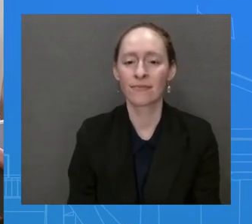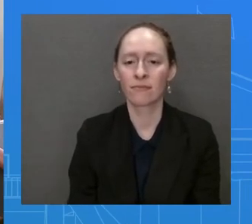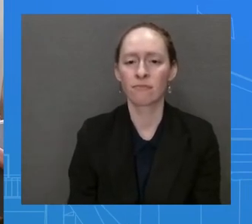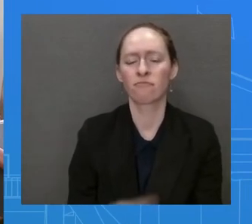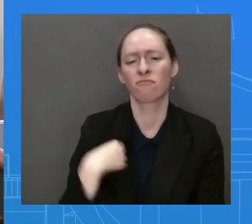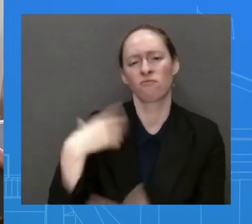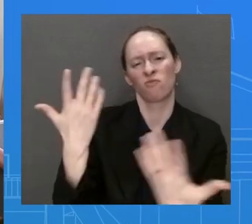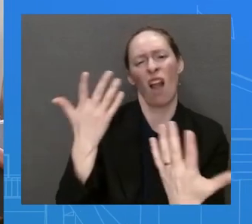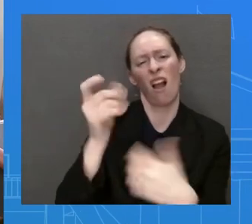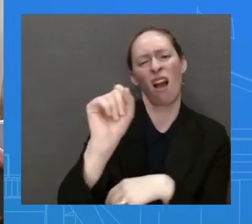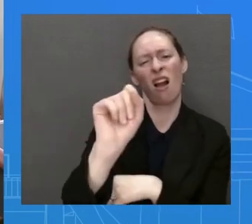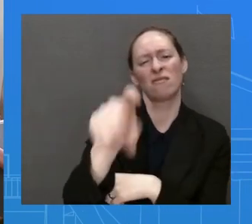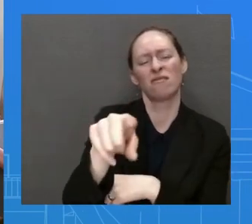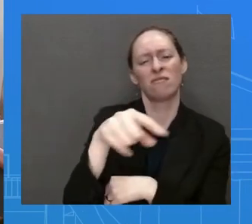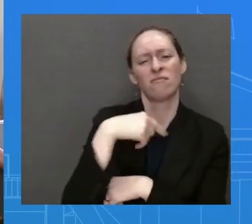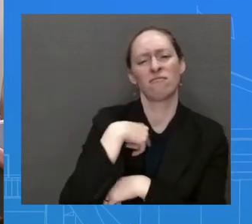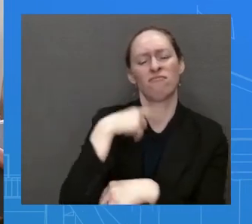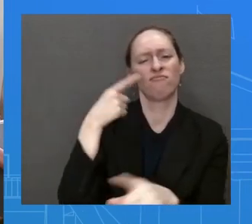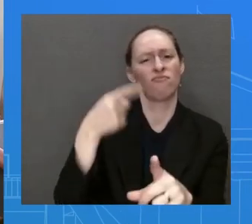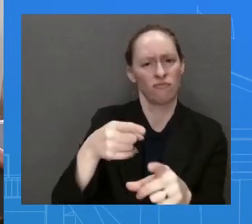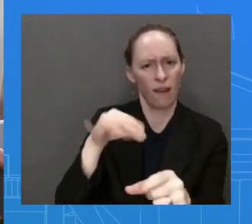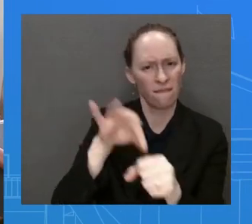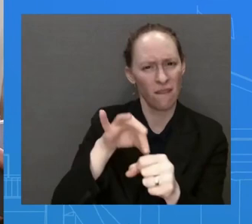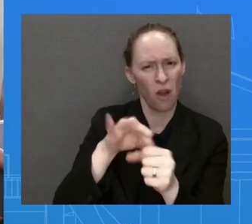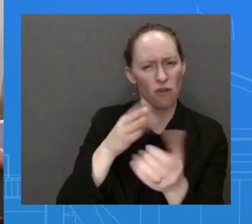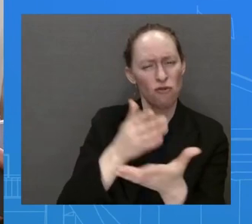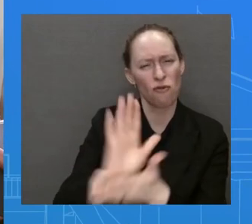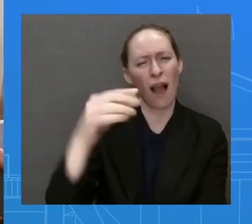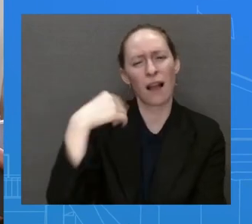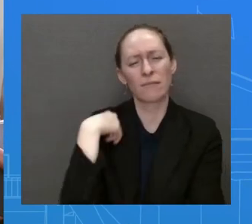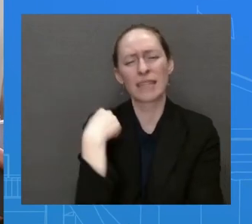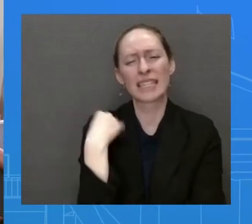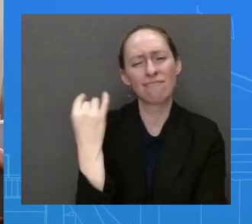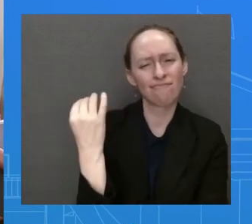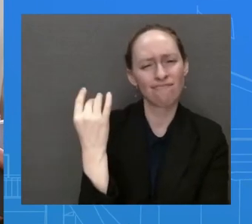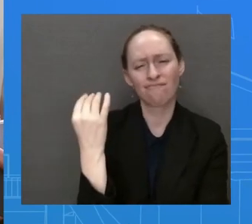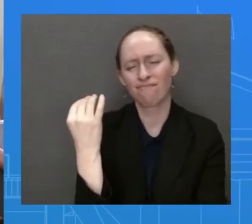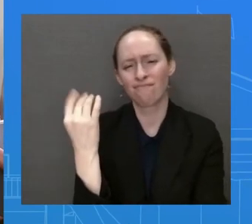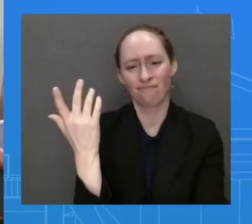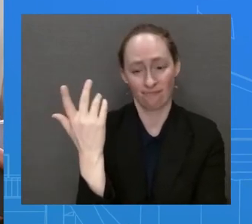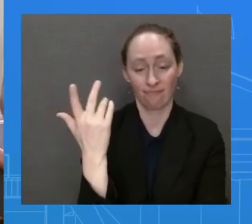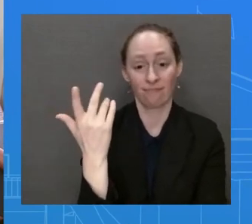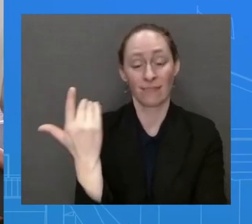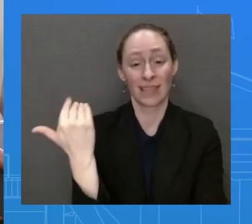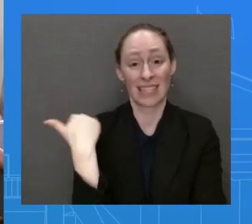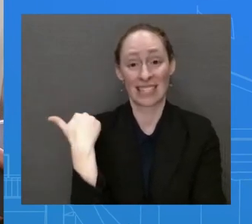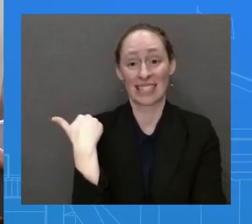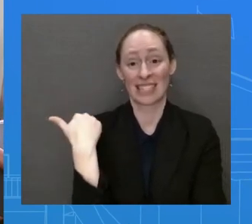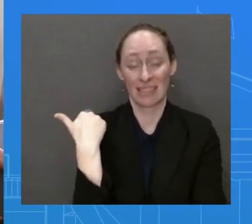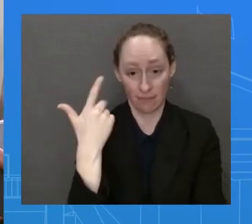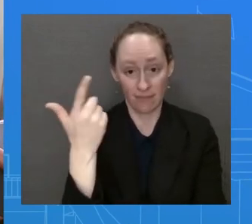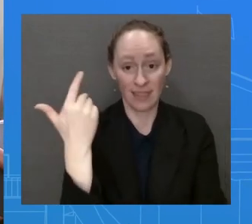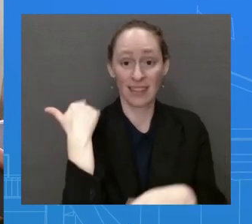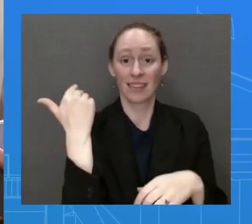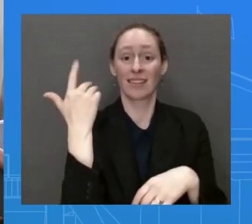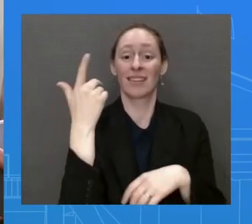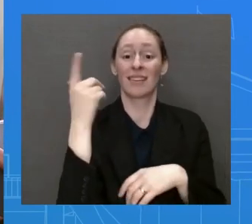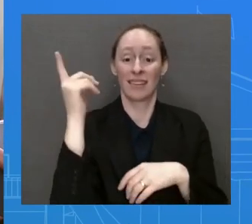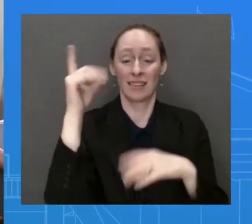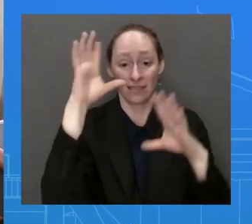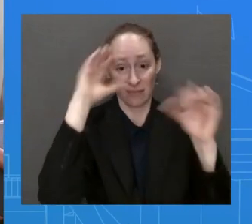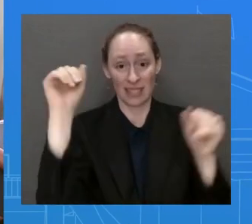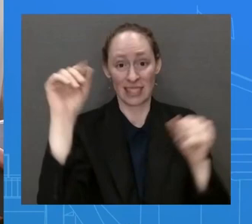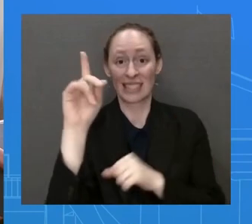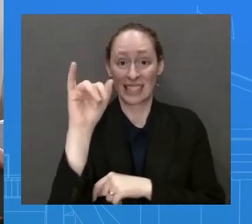last time at around this time when President Biden went to Atlanta, some of the civil rights groups and voting rights groups skipped the